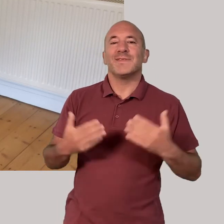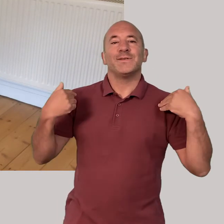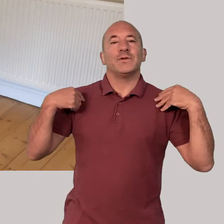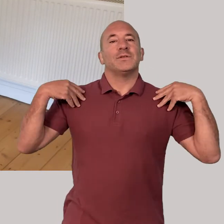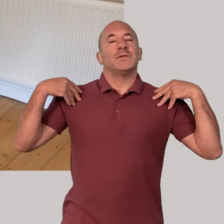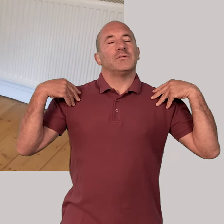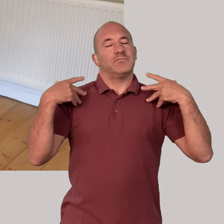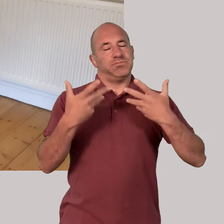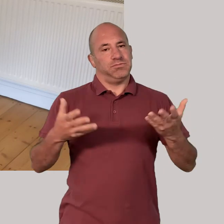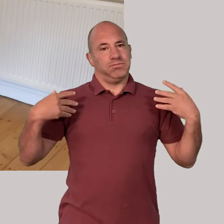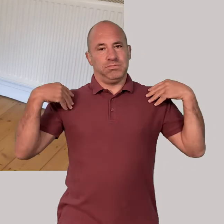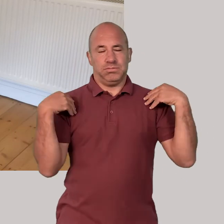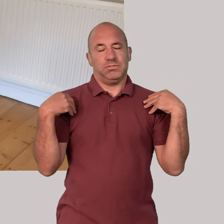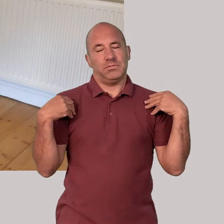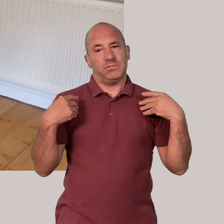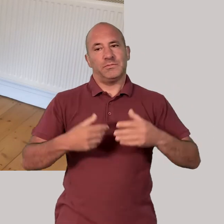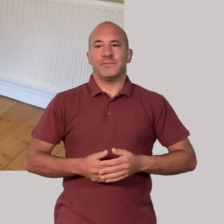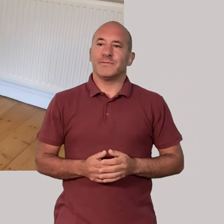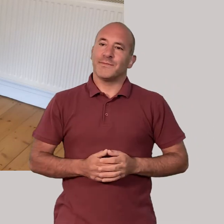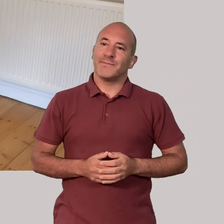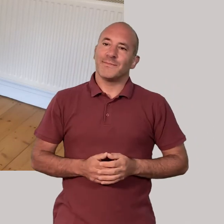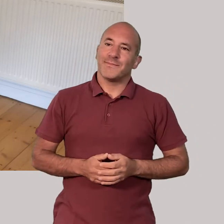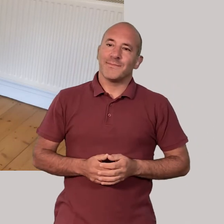And then relax your shoulders.